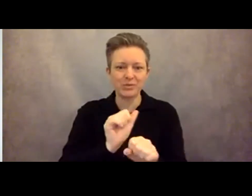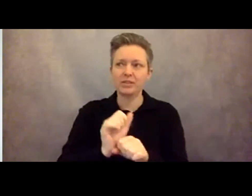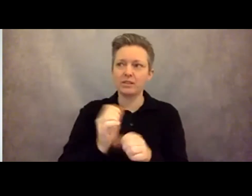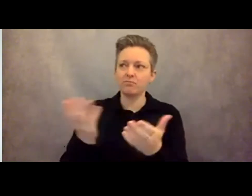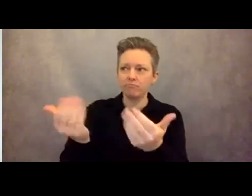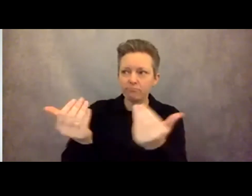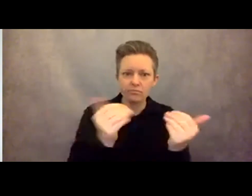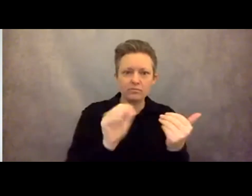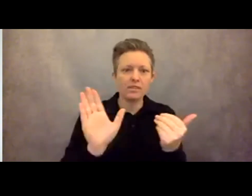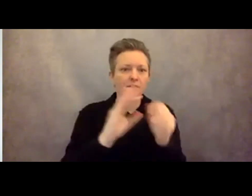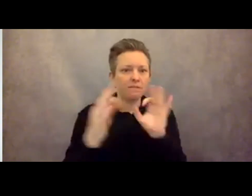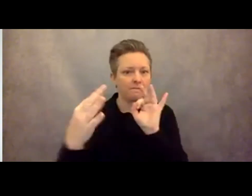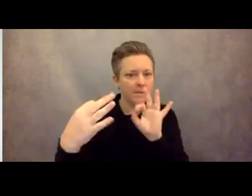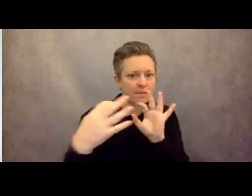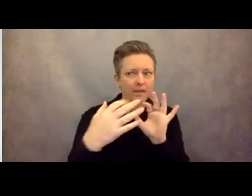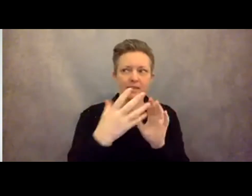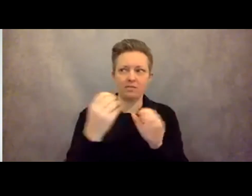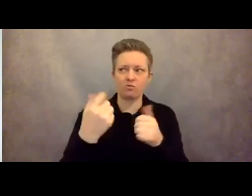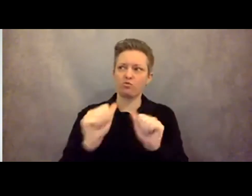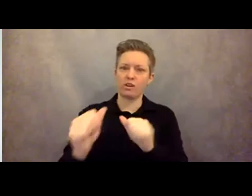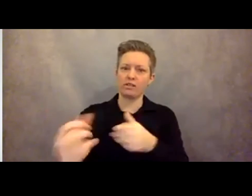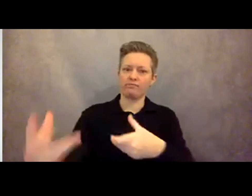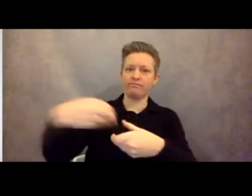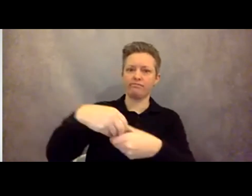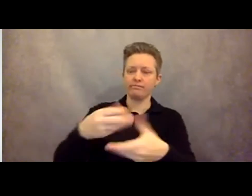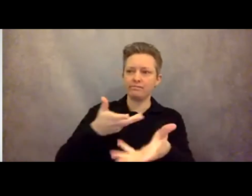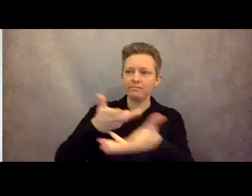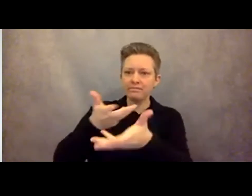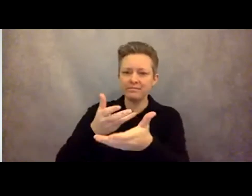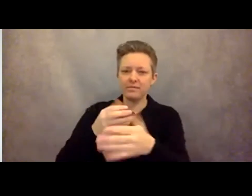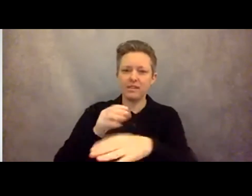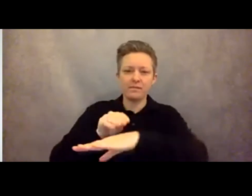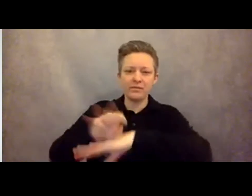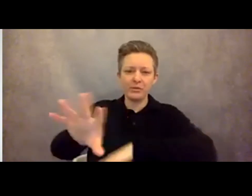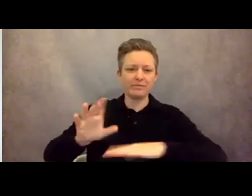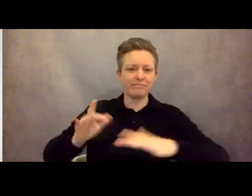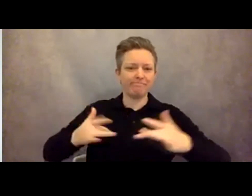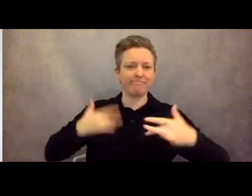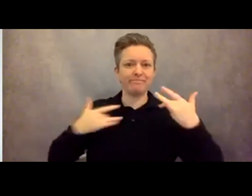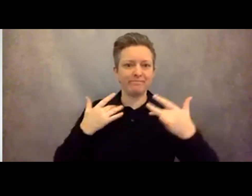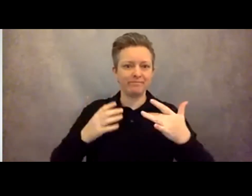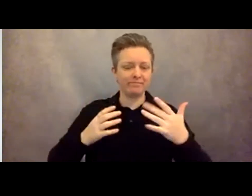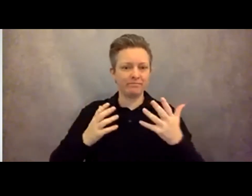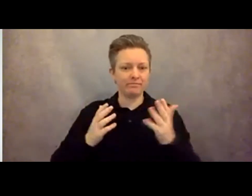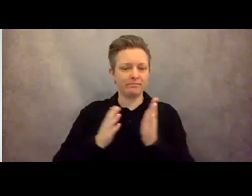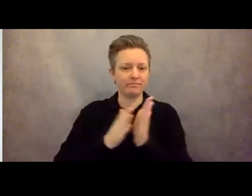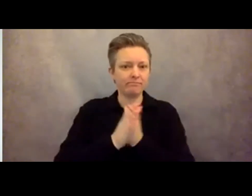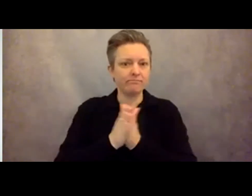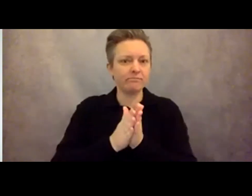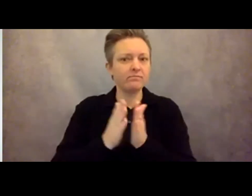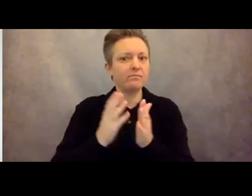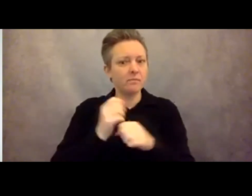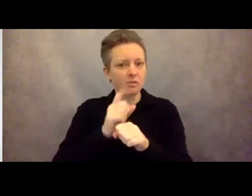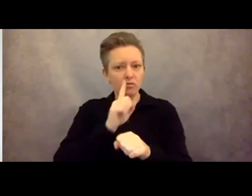possible or as invested as possible into this work so that it's more sustainable.